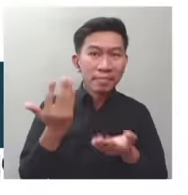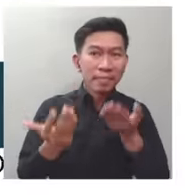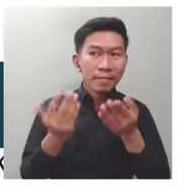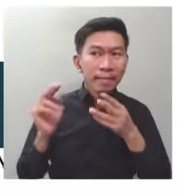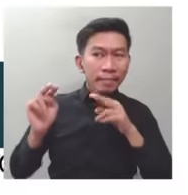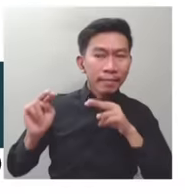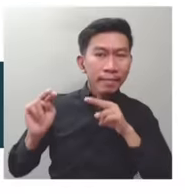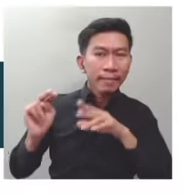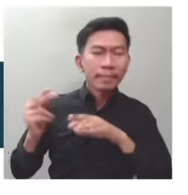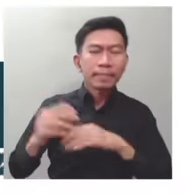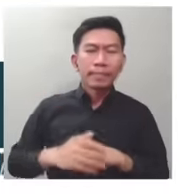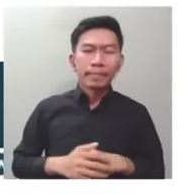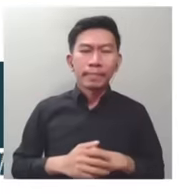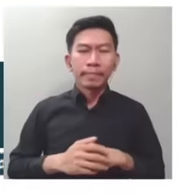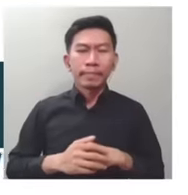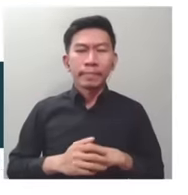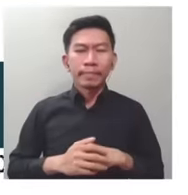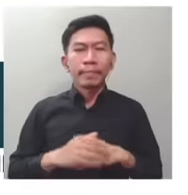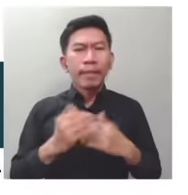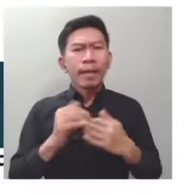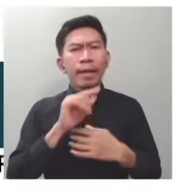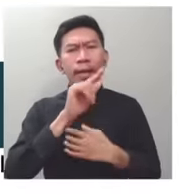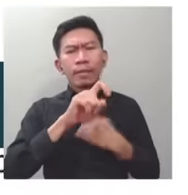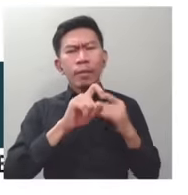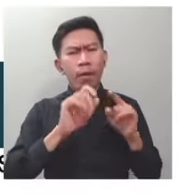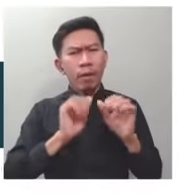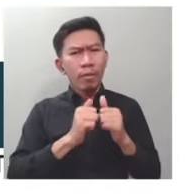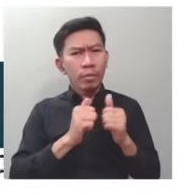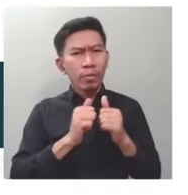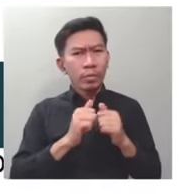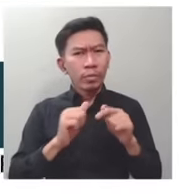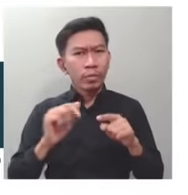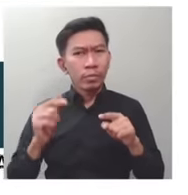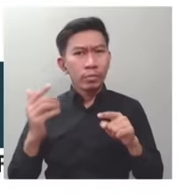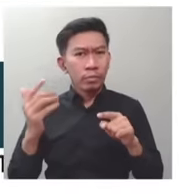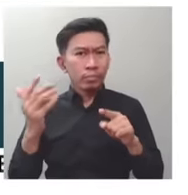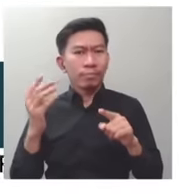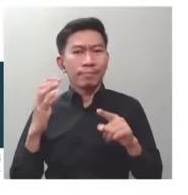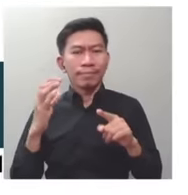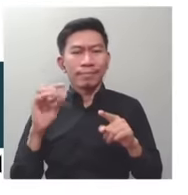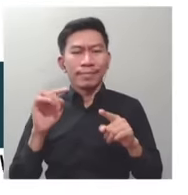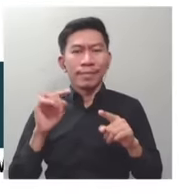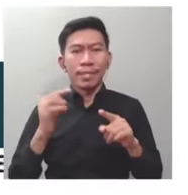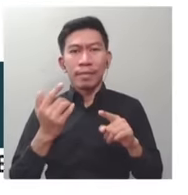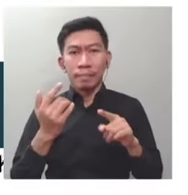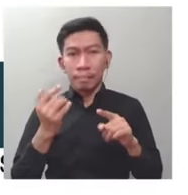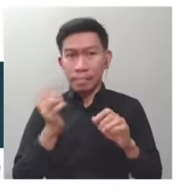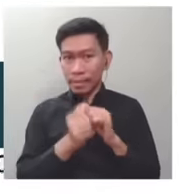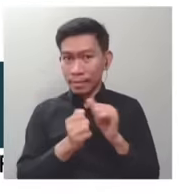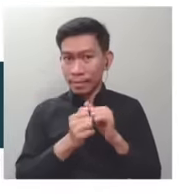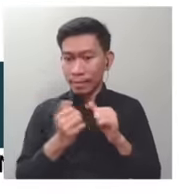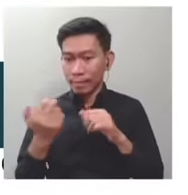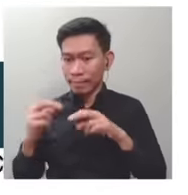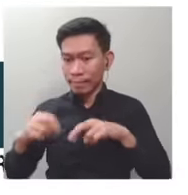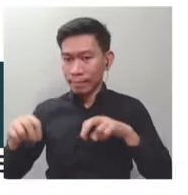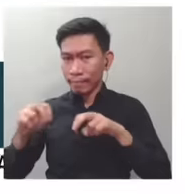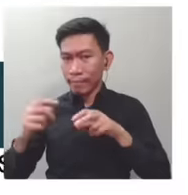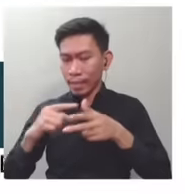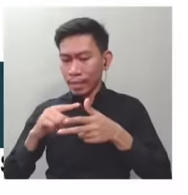Because I was going to ask you a question as well, that how can this not be seen as a step towards escalating